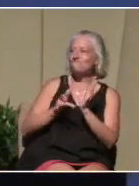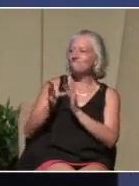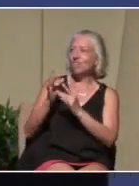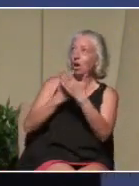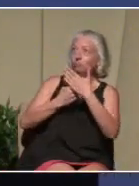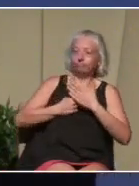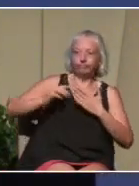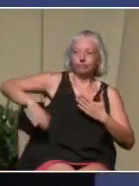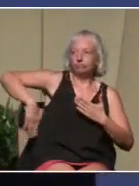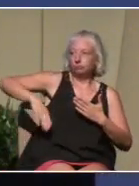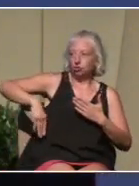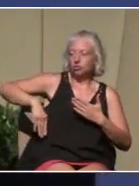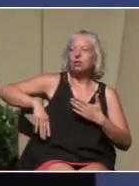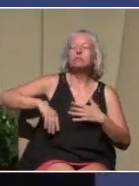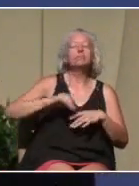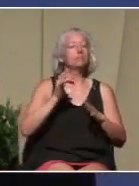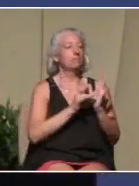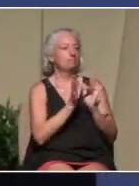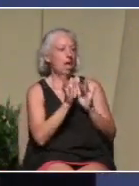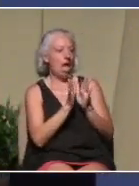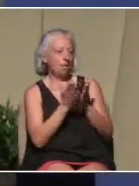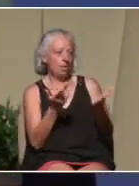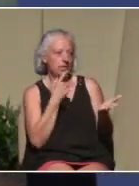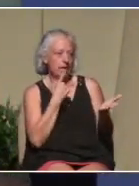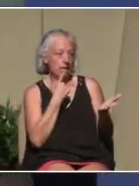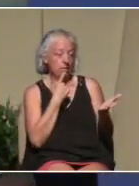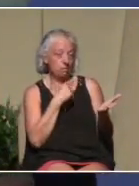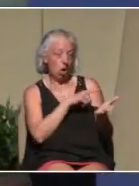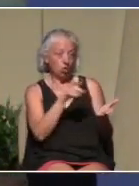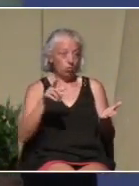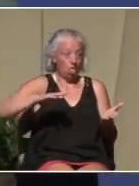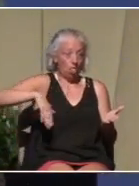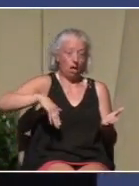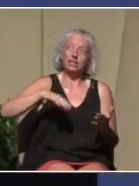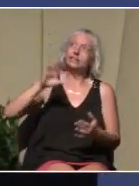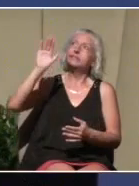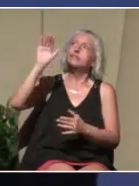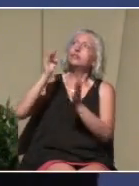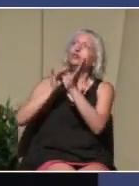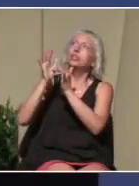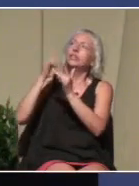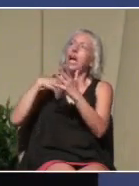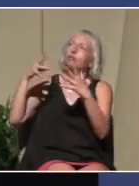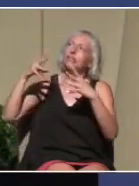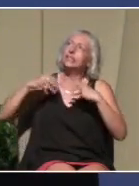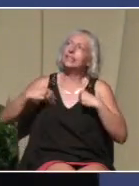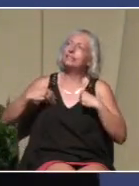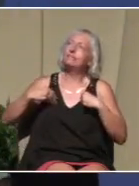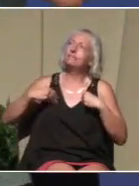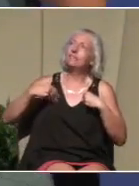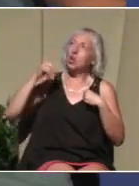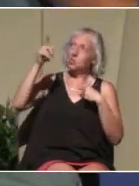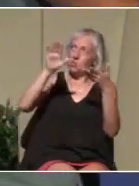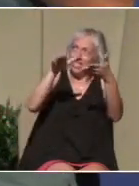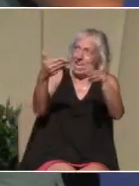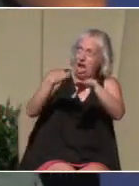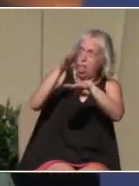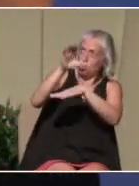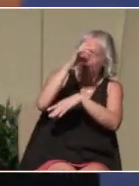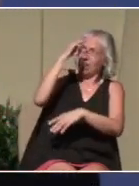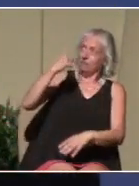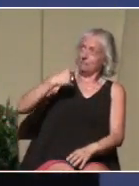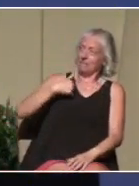then this is what the Bible says. If you've never personally said, Jesus, I receive your your death on the cross for me, and